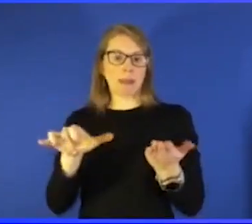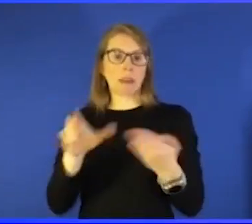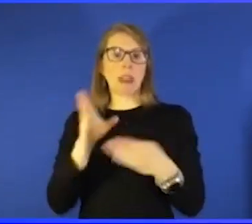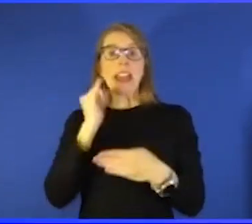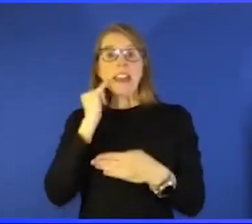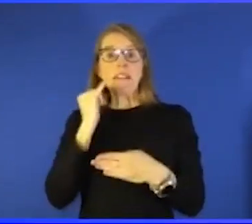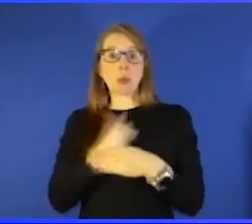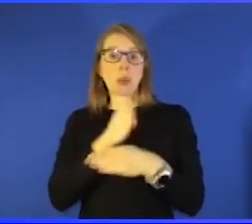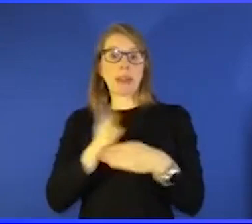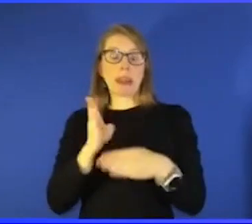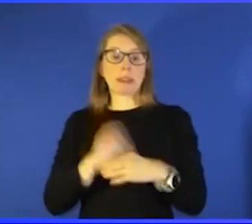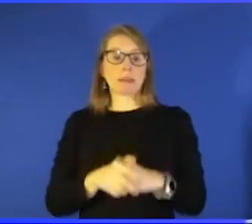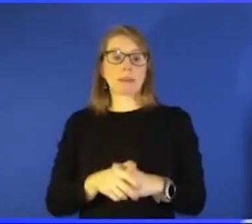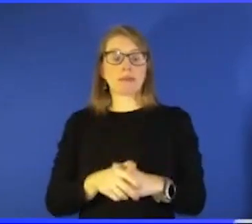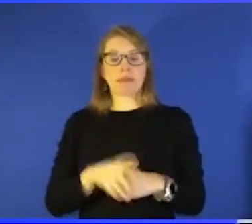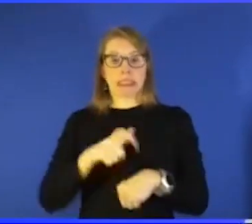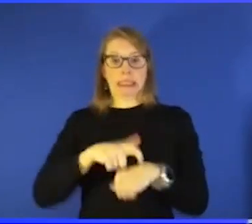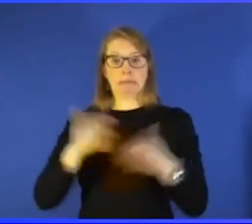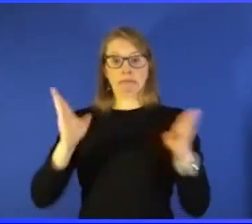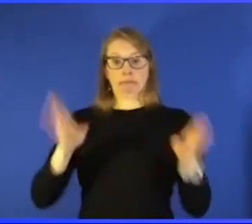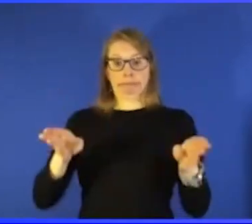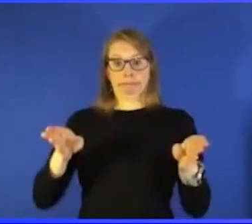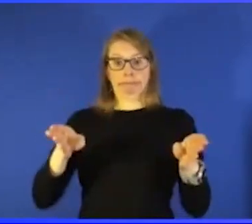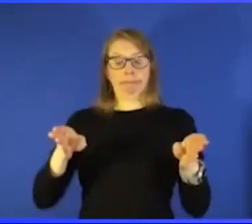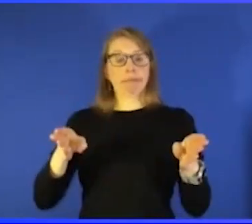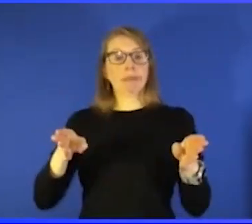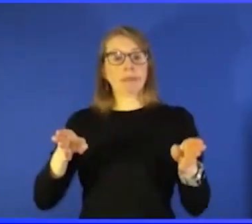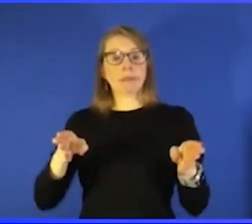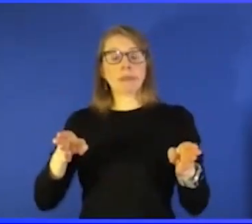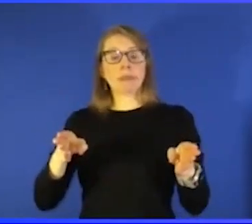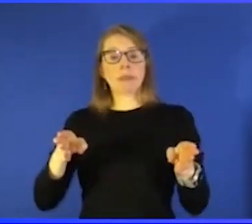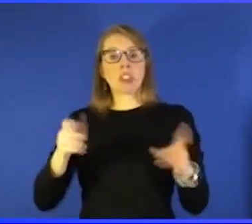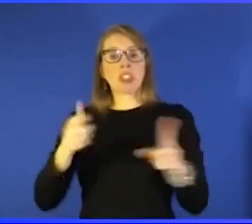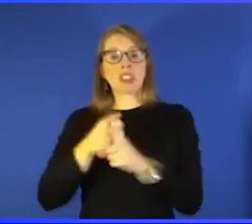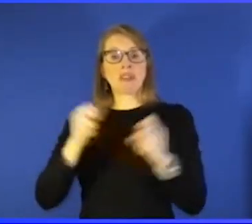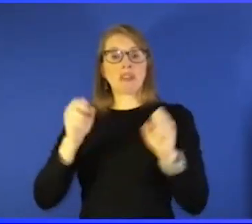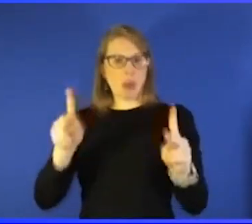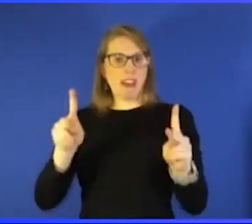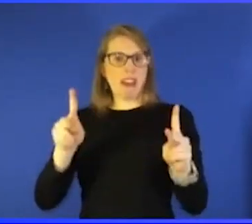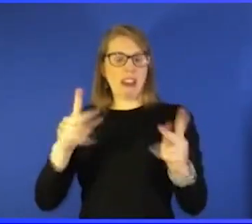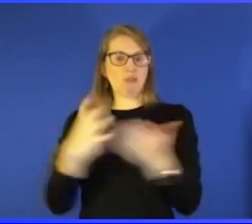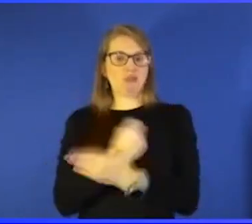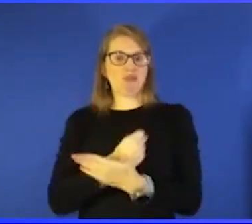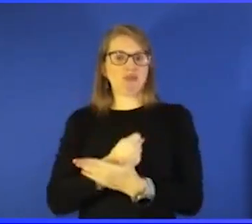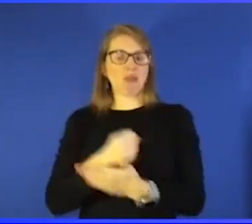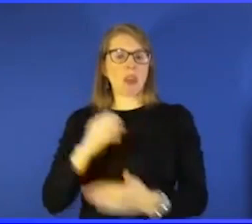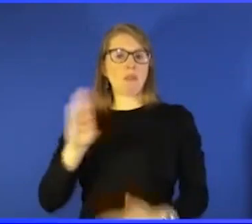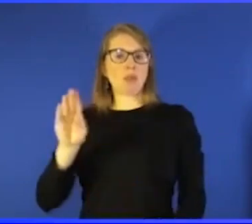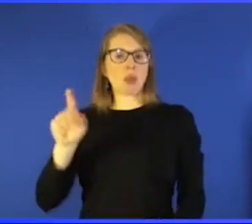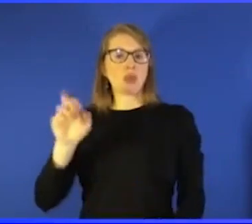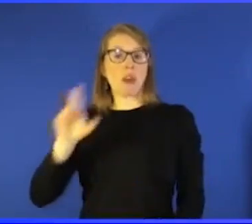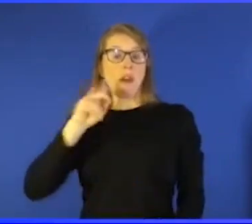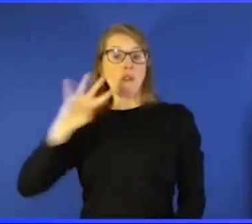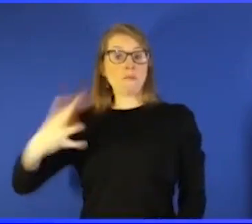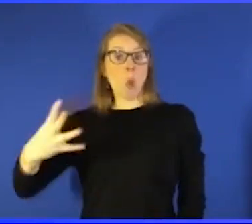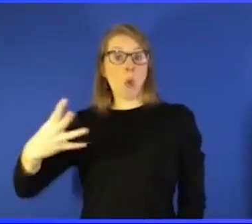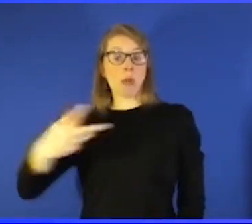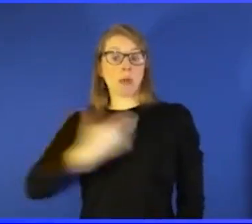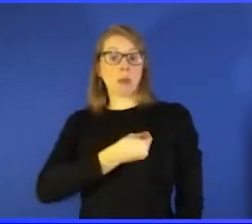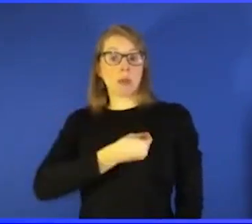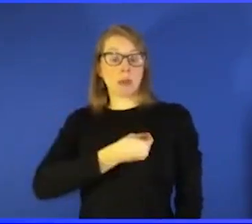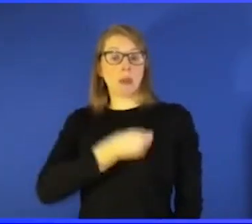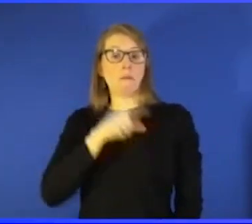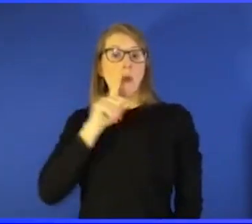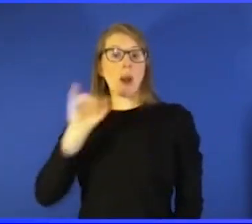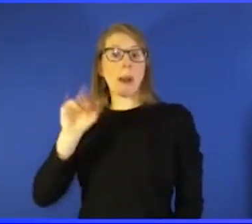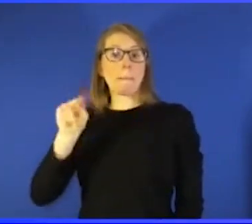out, in that time frame where you are okay to go ahead and get that. And I still believe for the 4th dose for immune suppressed, it's 6